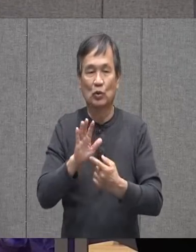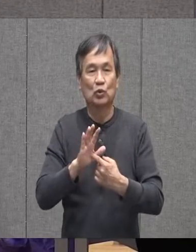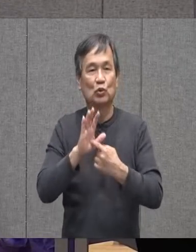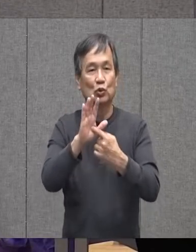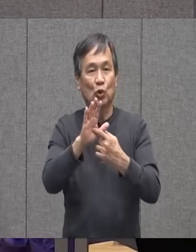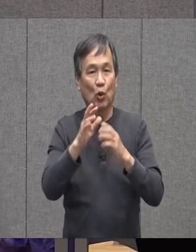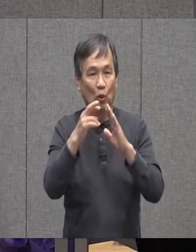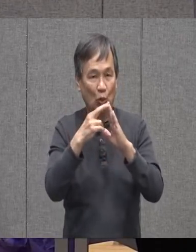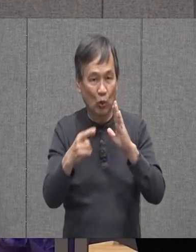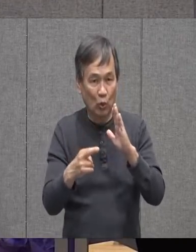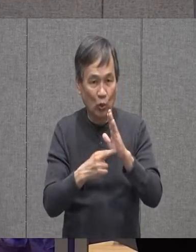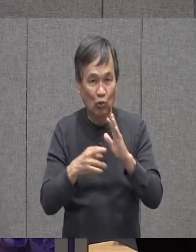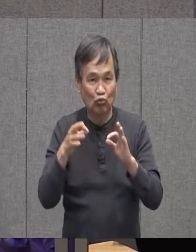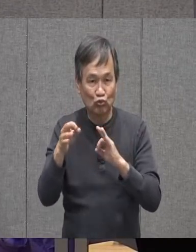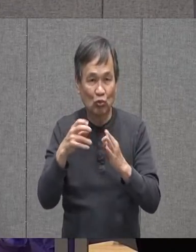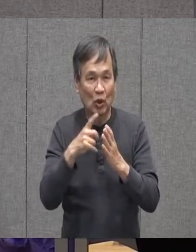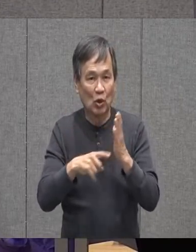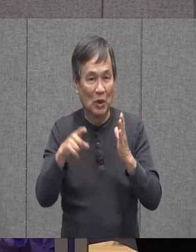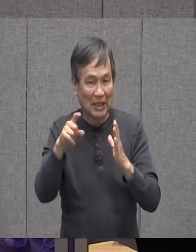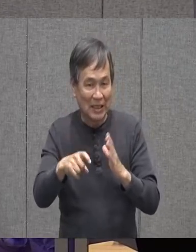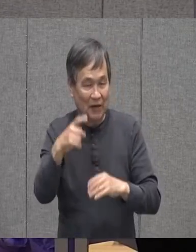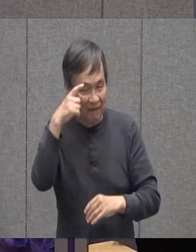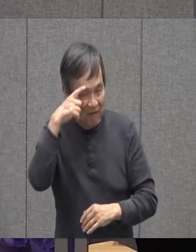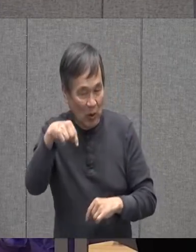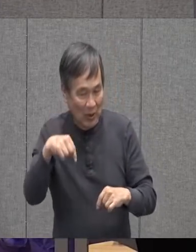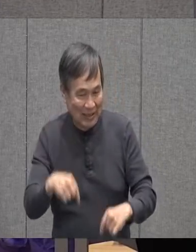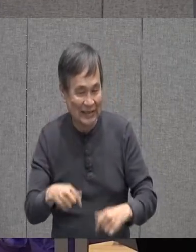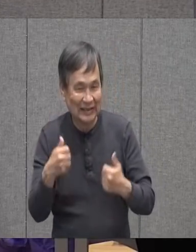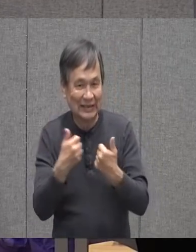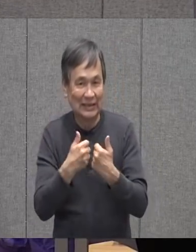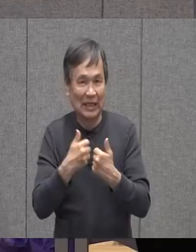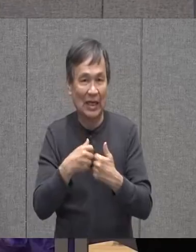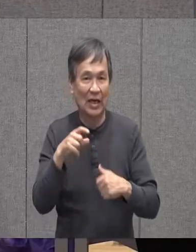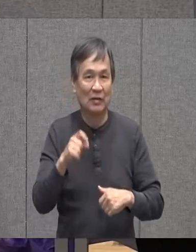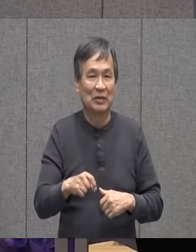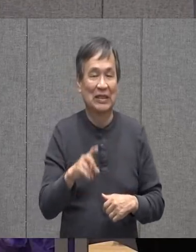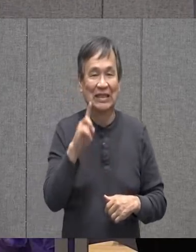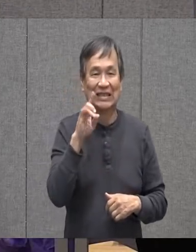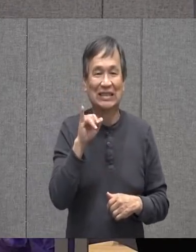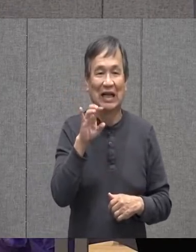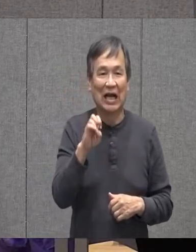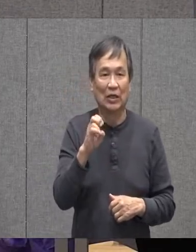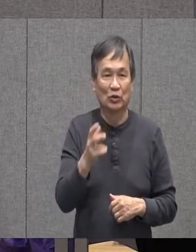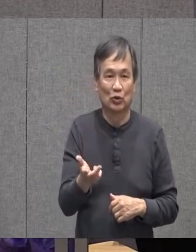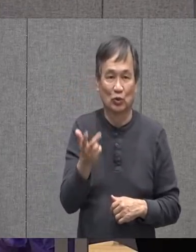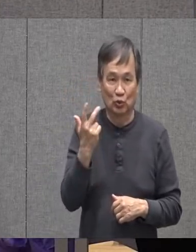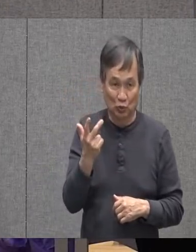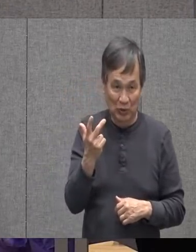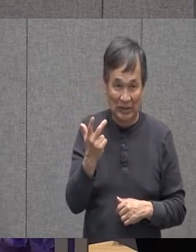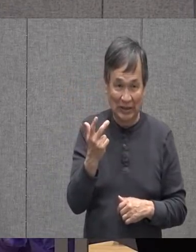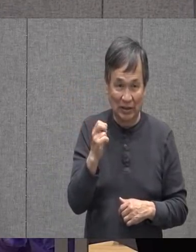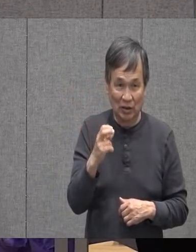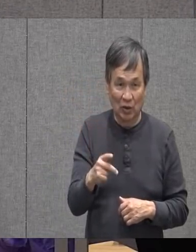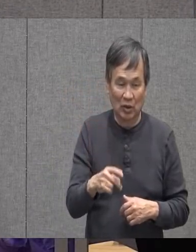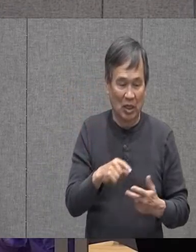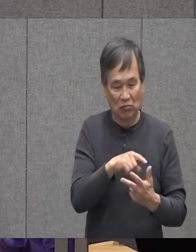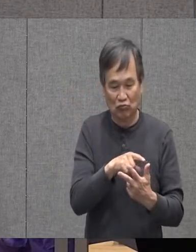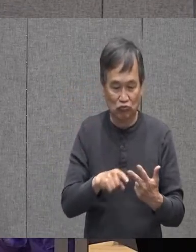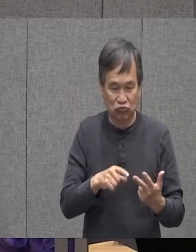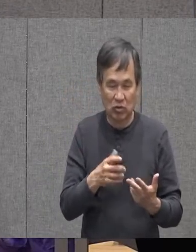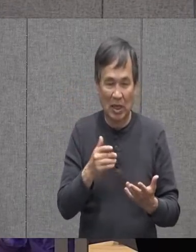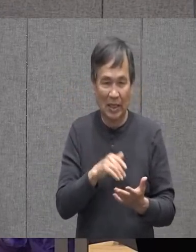going to tell you what kind of materials that you're going to need. You are going to need 3 dice. So you can share these 3